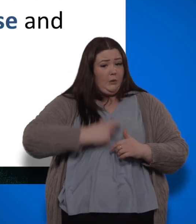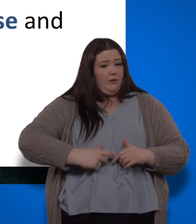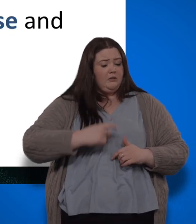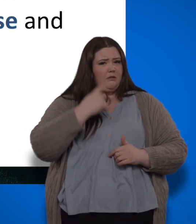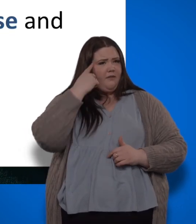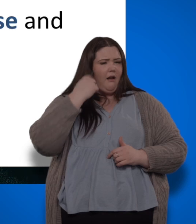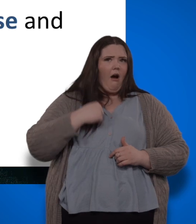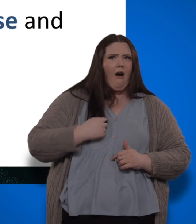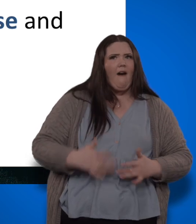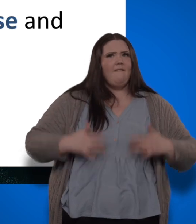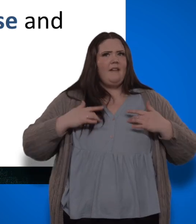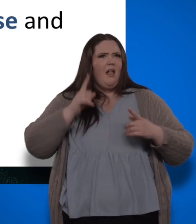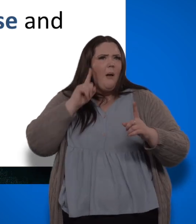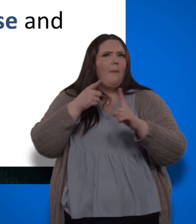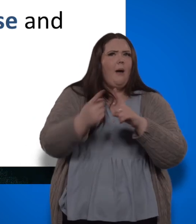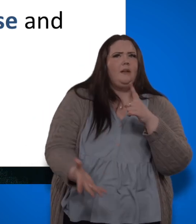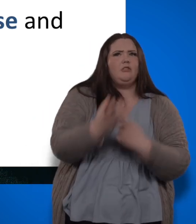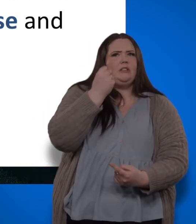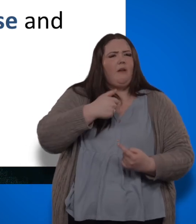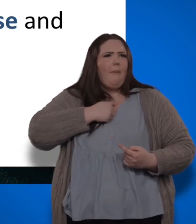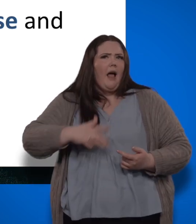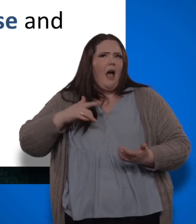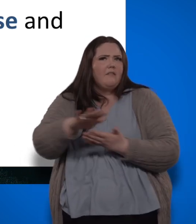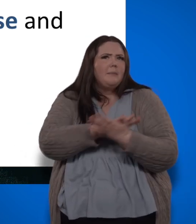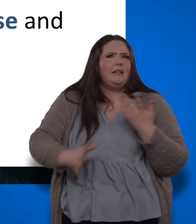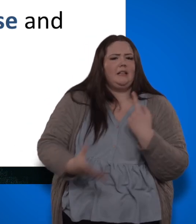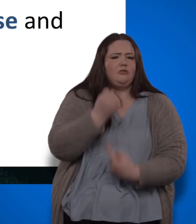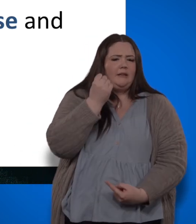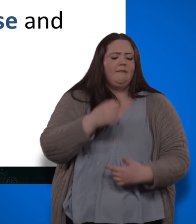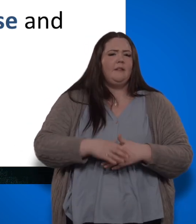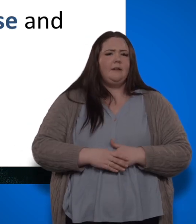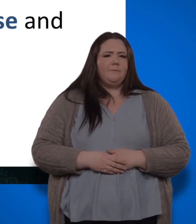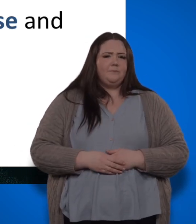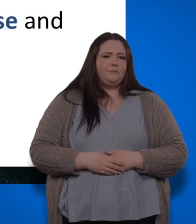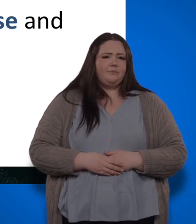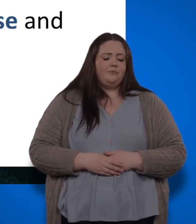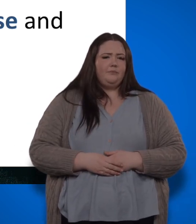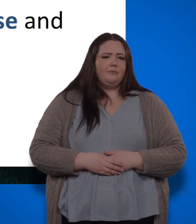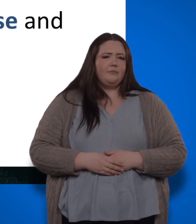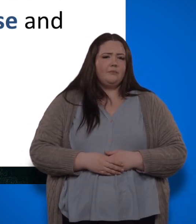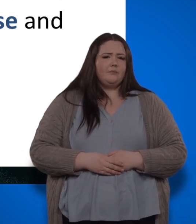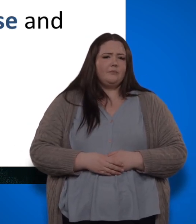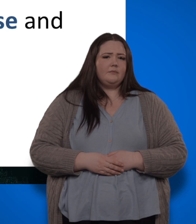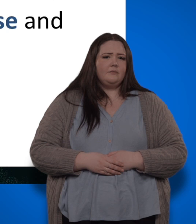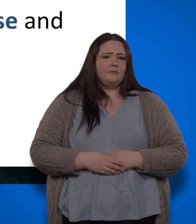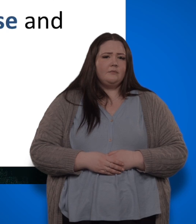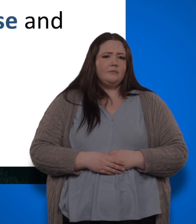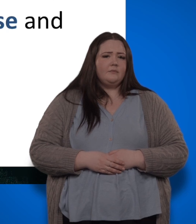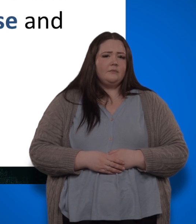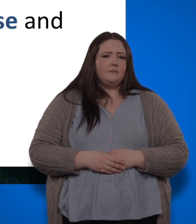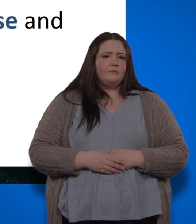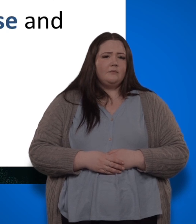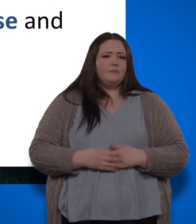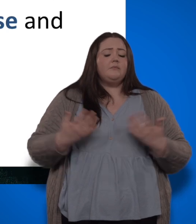meaning? I know that this is the vision of Heriot-Watt, as the Vice-Chancellor said, to create technology in a human-centered way to